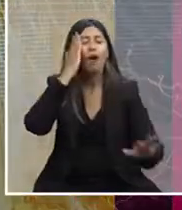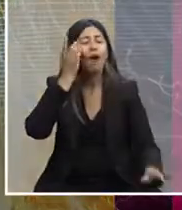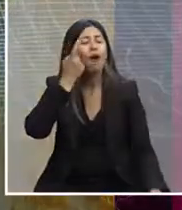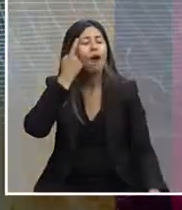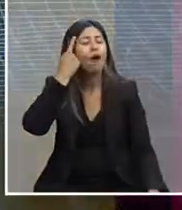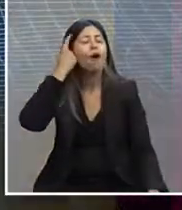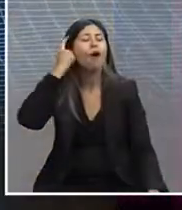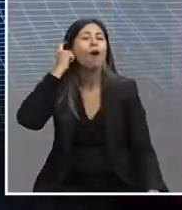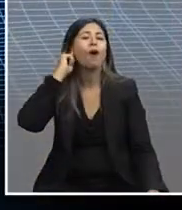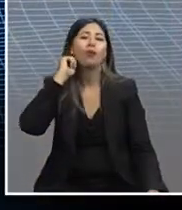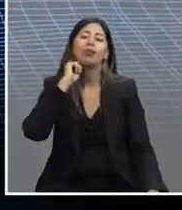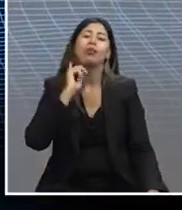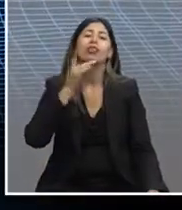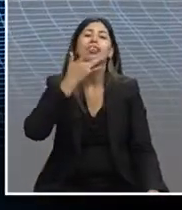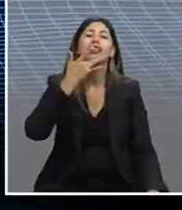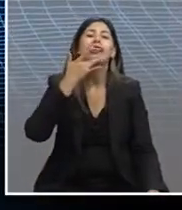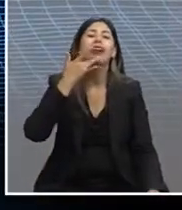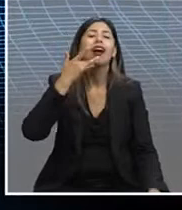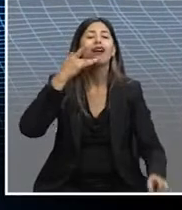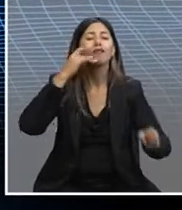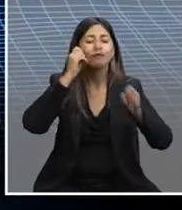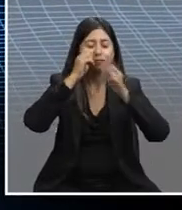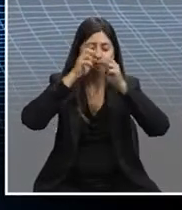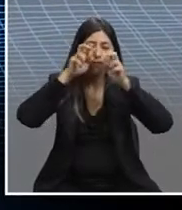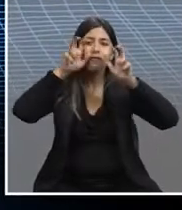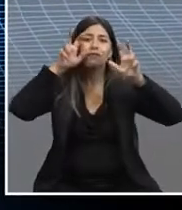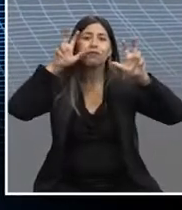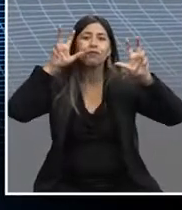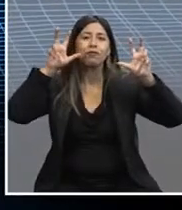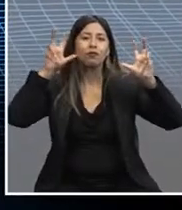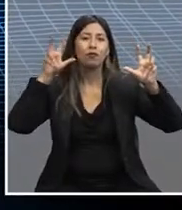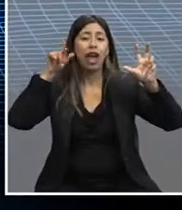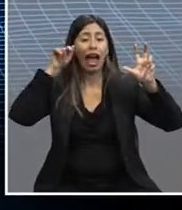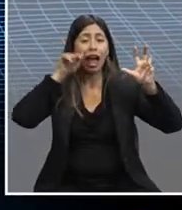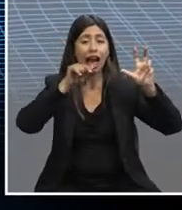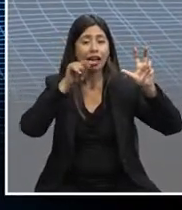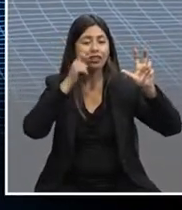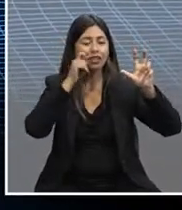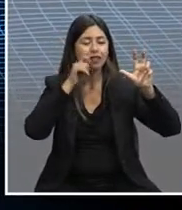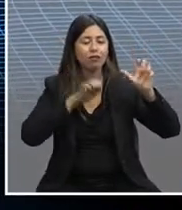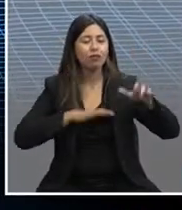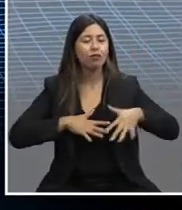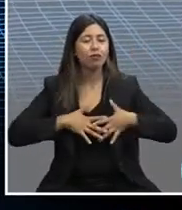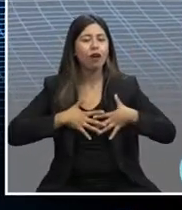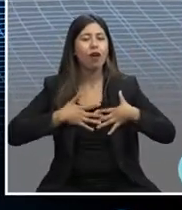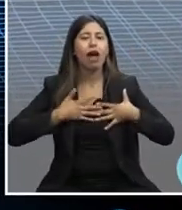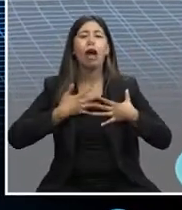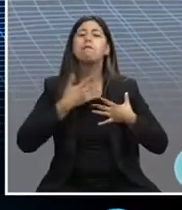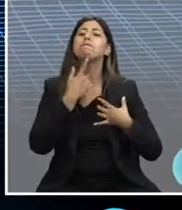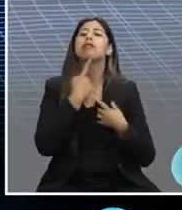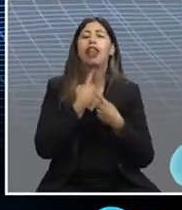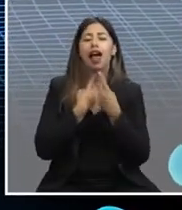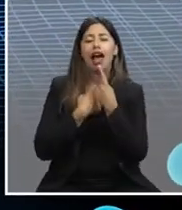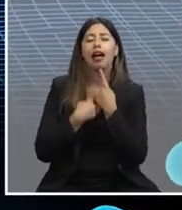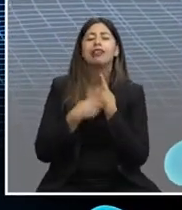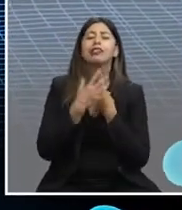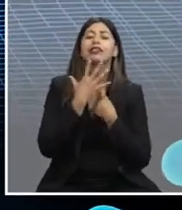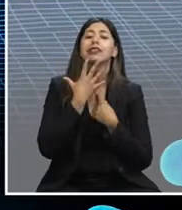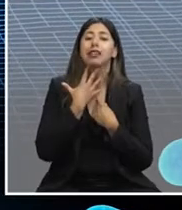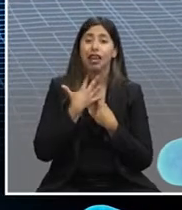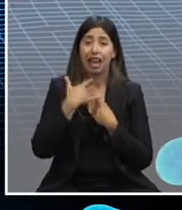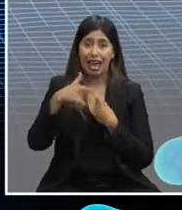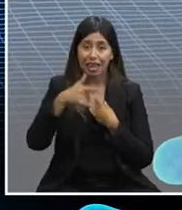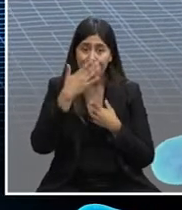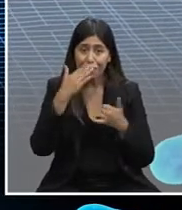act as a sounding board for your pleasure. This is no joke. This exercise is proposed to patients suffering from compulsive